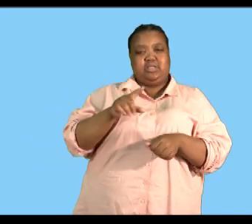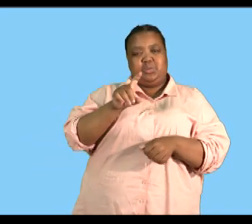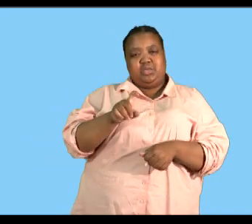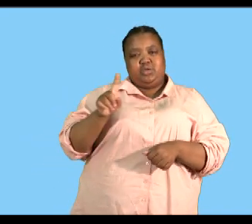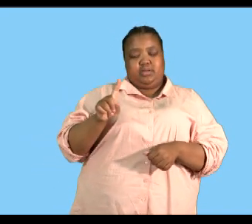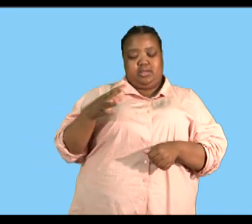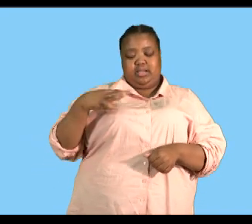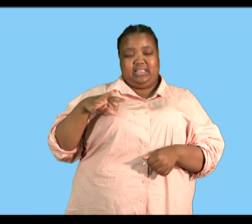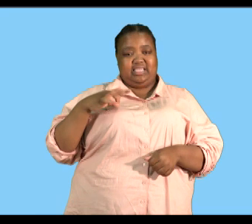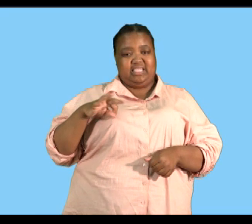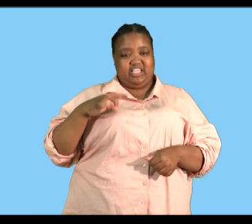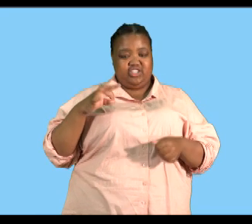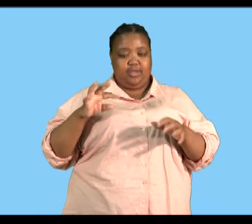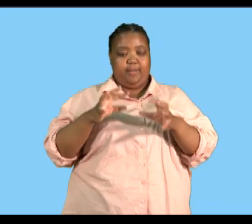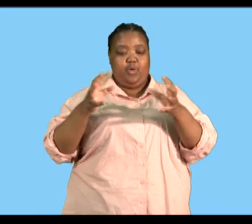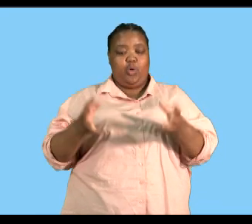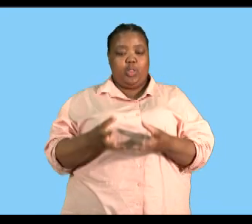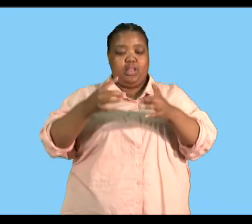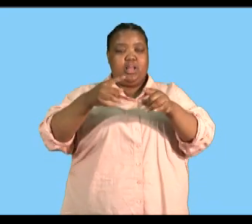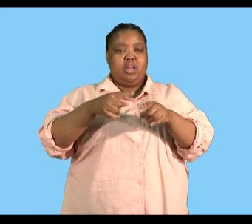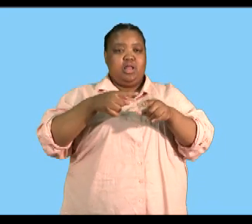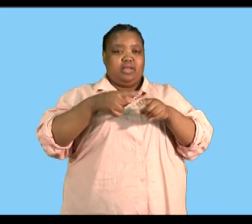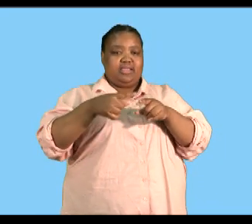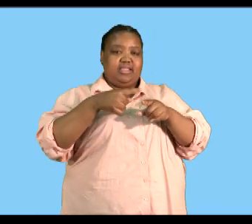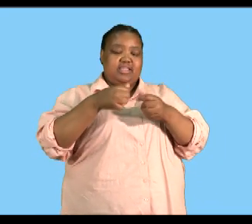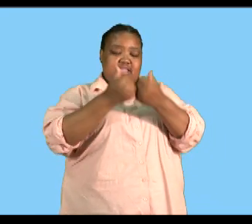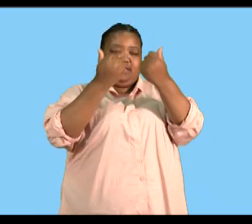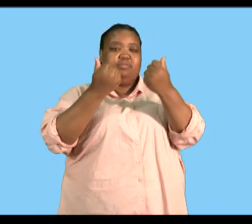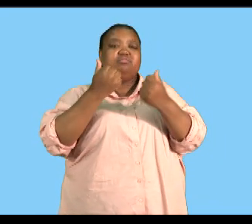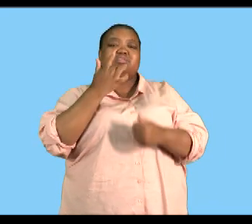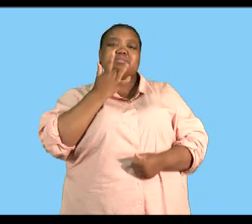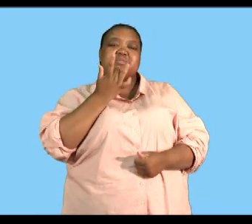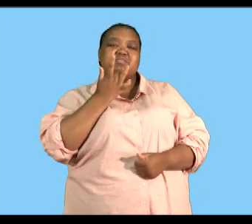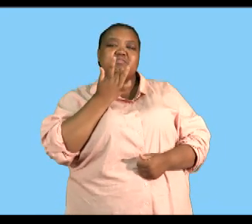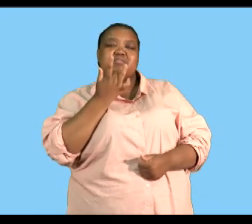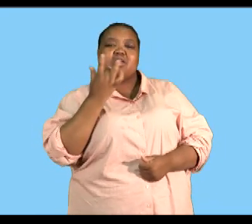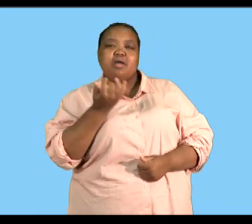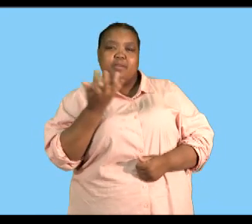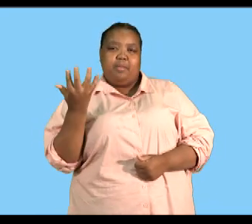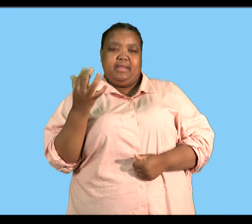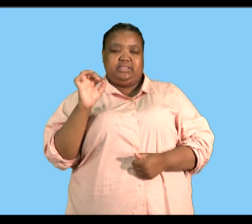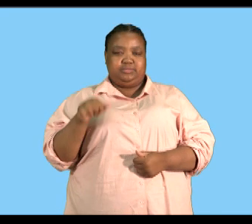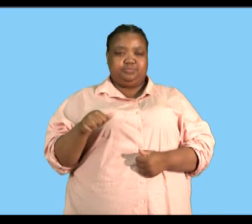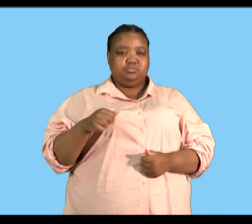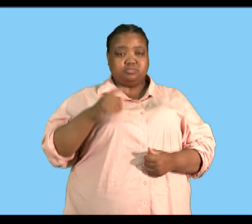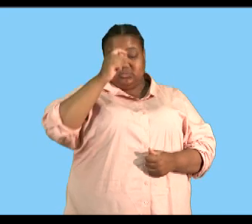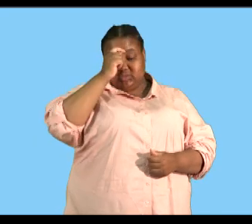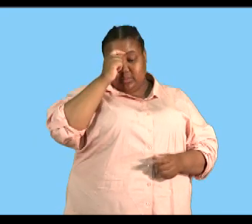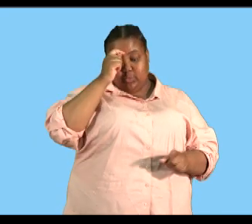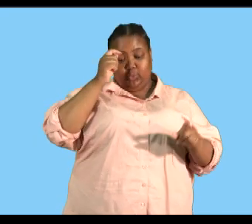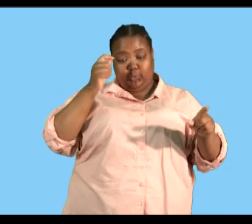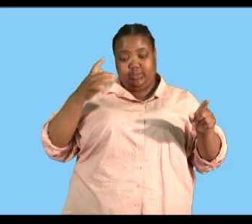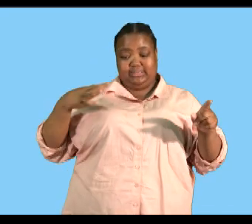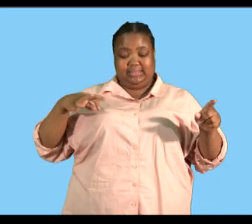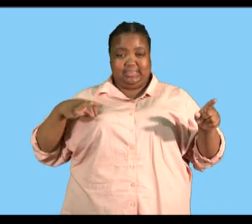girls preferred ball games, and the ratio was given to us as boys to girls. So meaning this will be the